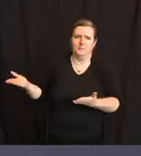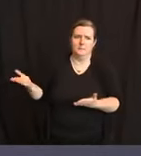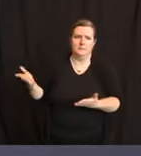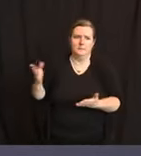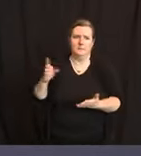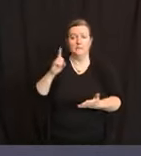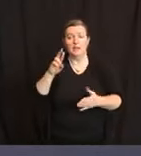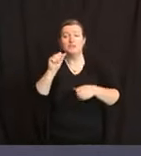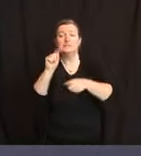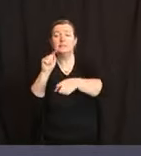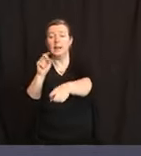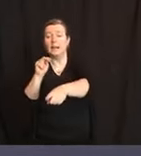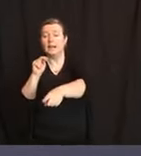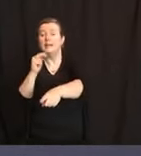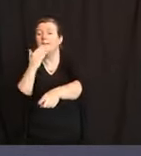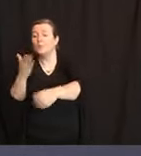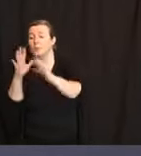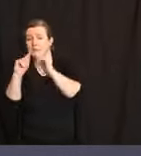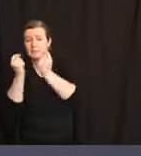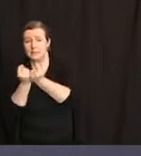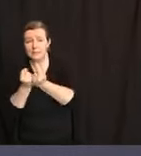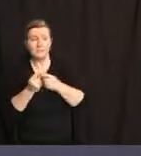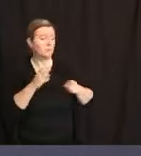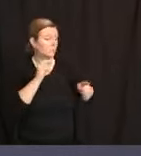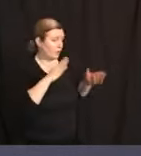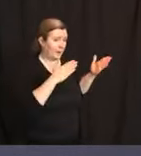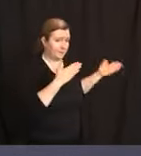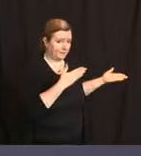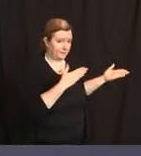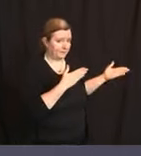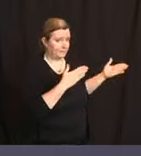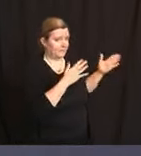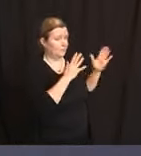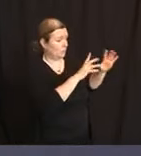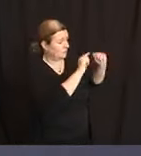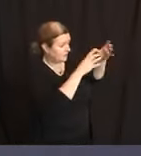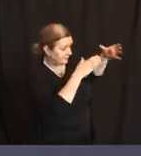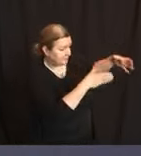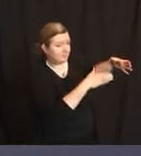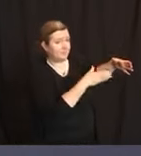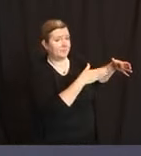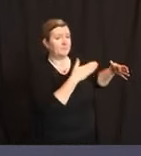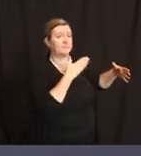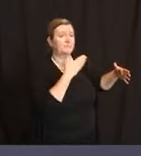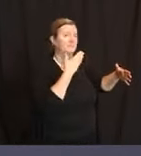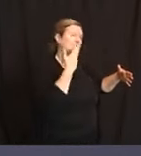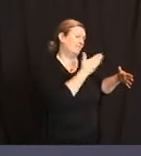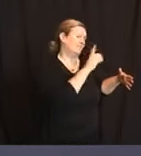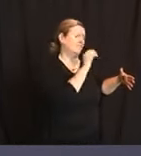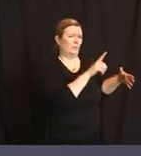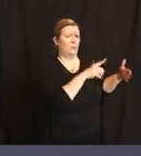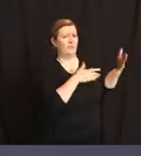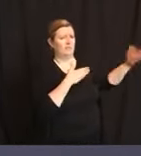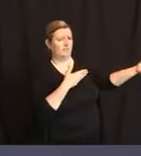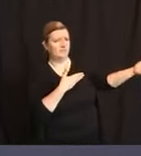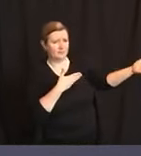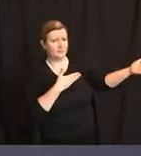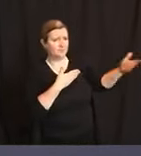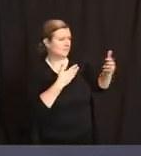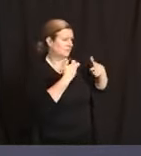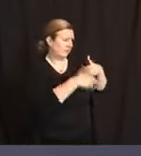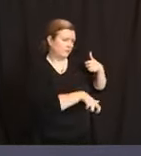teams, thank you so much. Rob, again, to you and your squad, I know this is as tough as it gets. And again, folks out there, we don't blame